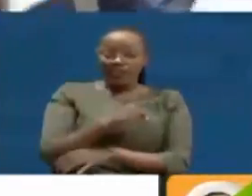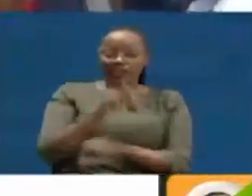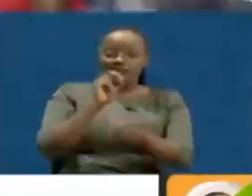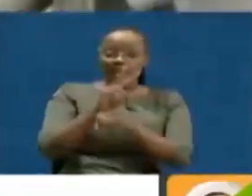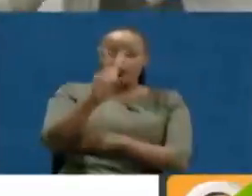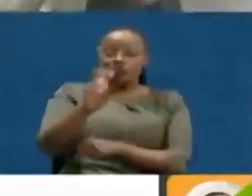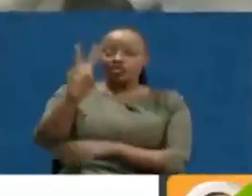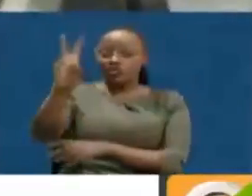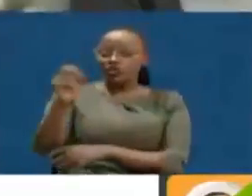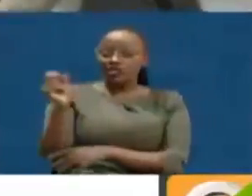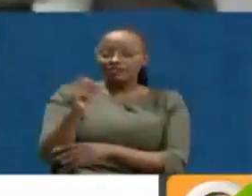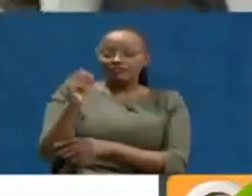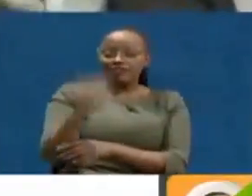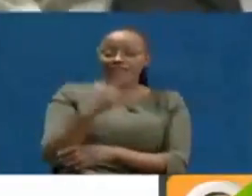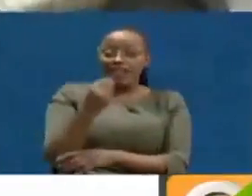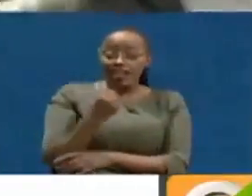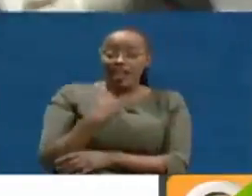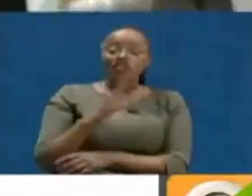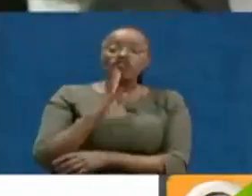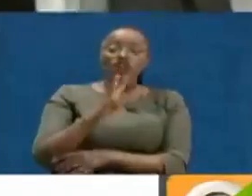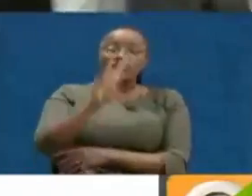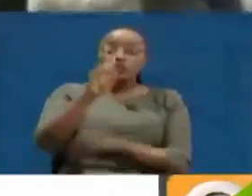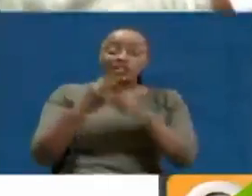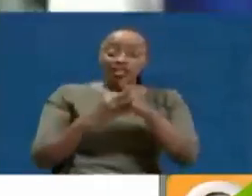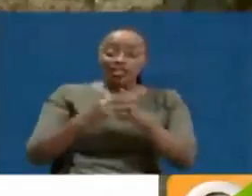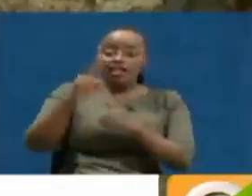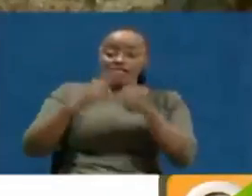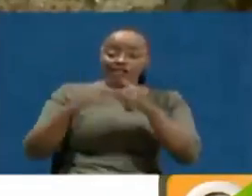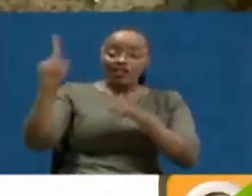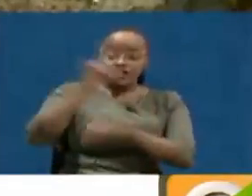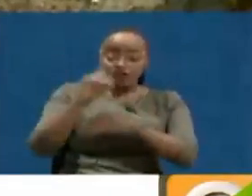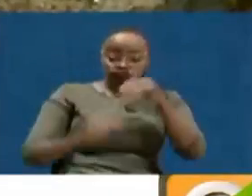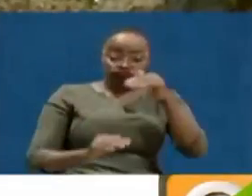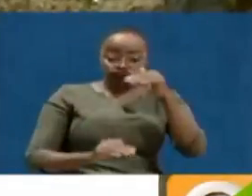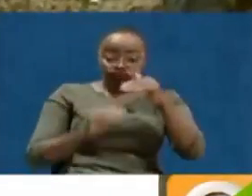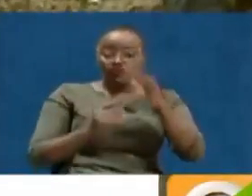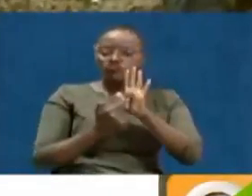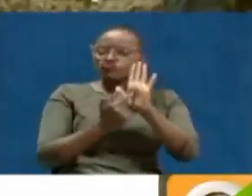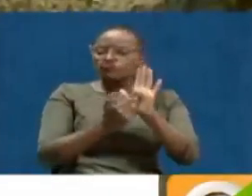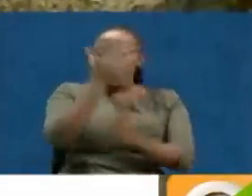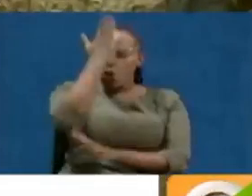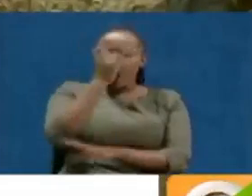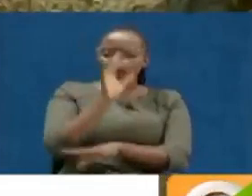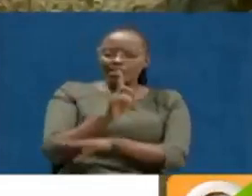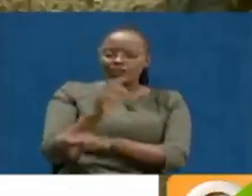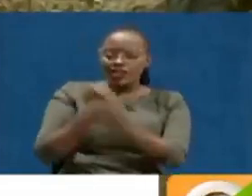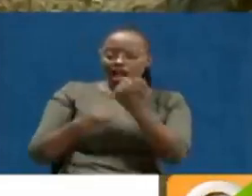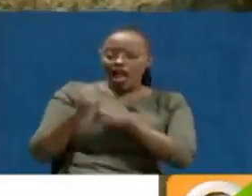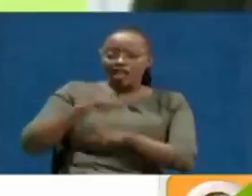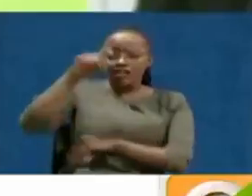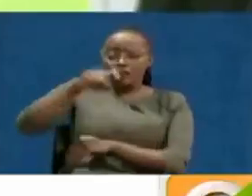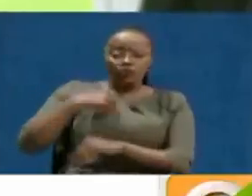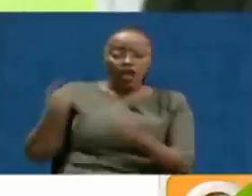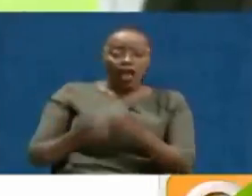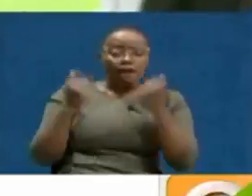payment as erroneous. The notice further gave the 428 nurses a 7-day ultimatum to show cause why disciplinary action should not